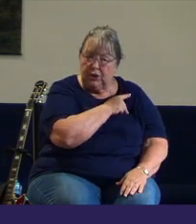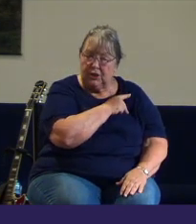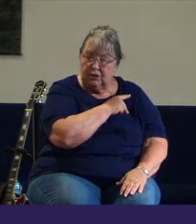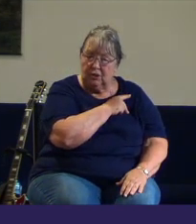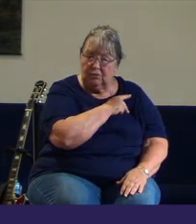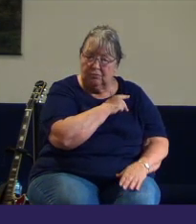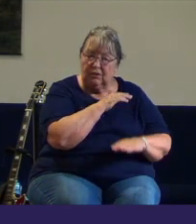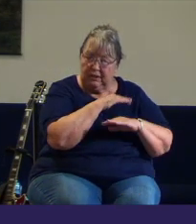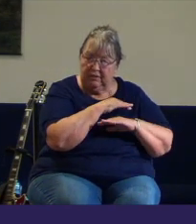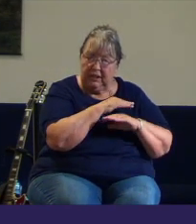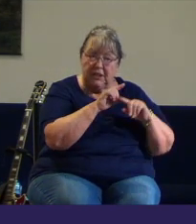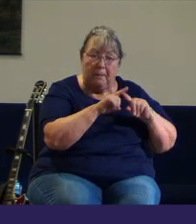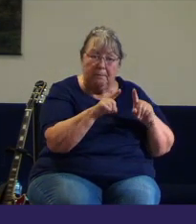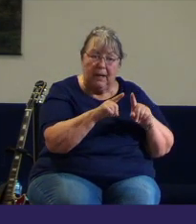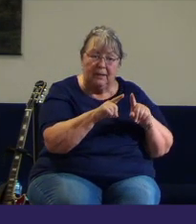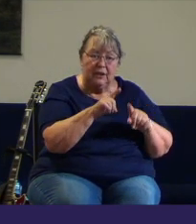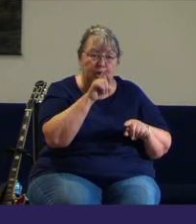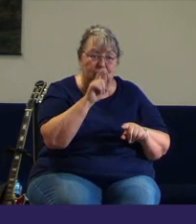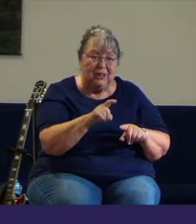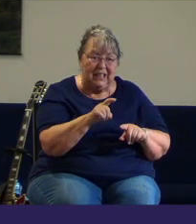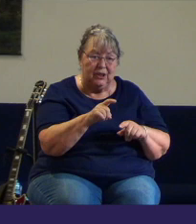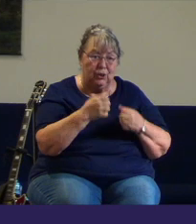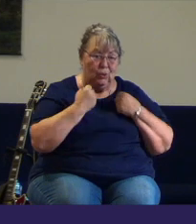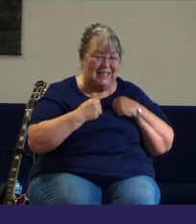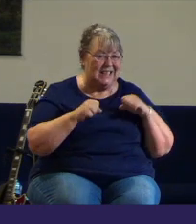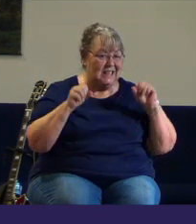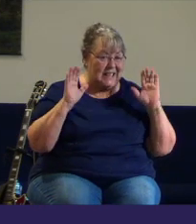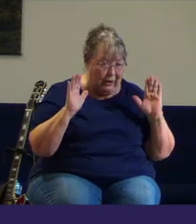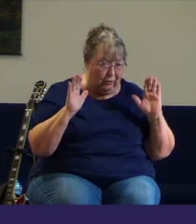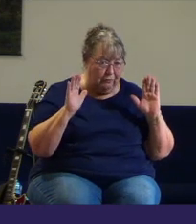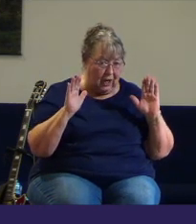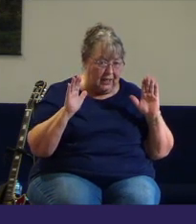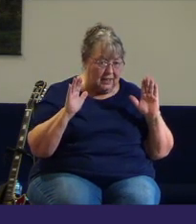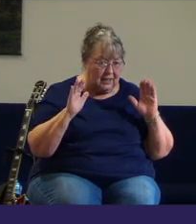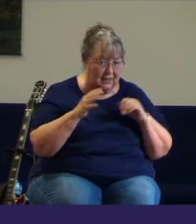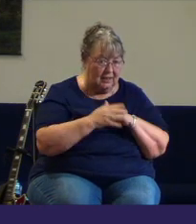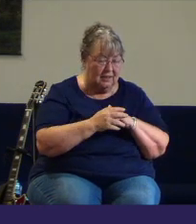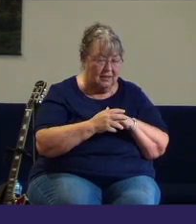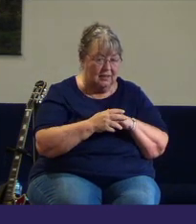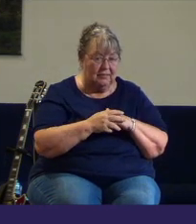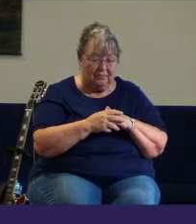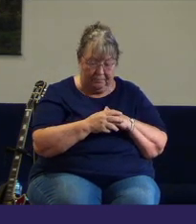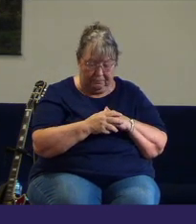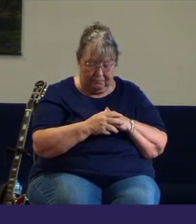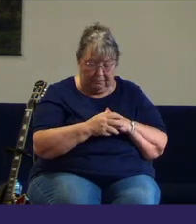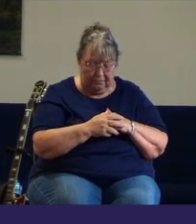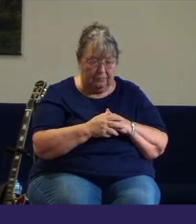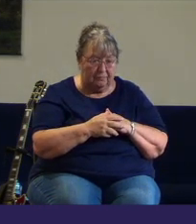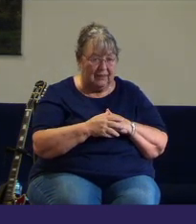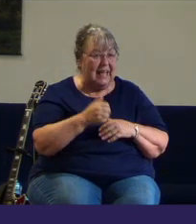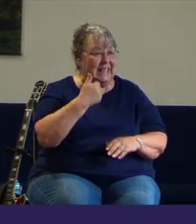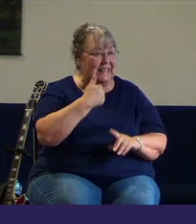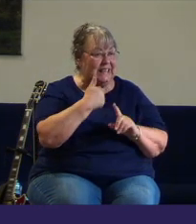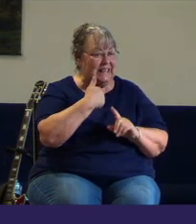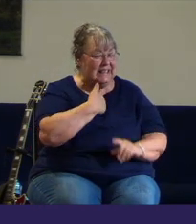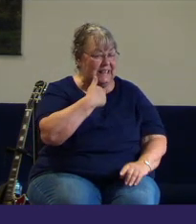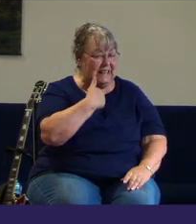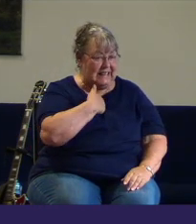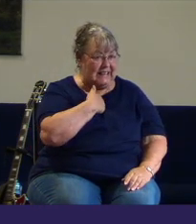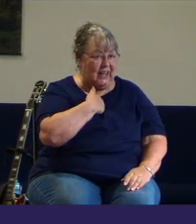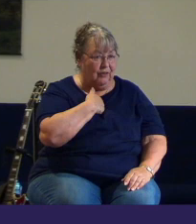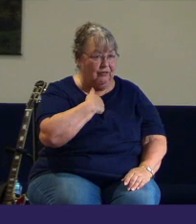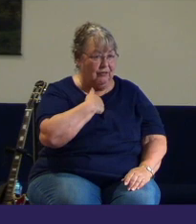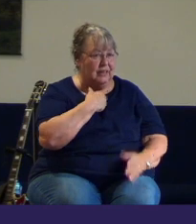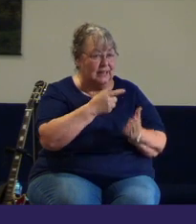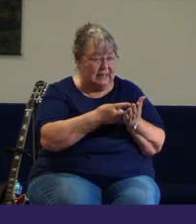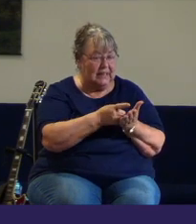of self-discipline and sacrifice. That's what it's about. It's a matter of self-discipline, sacrifice, seeking the